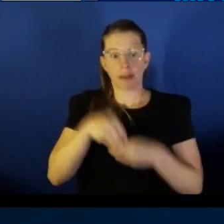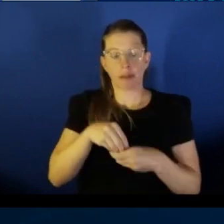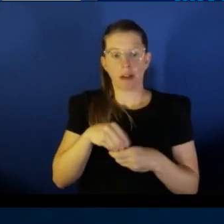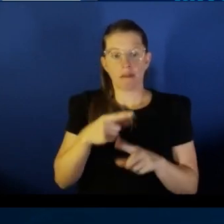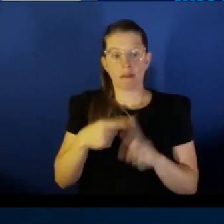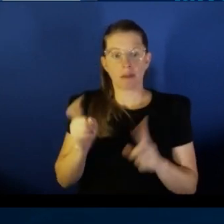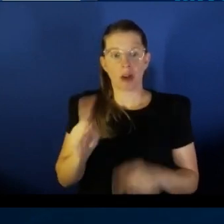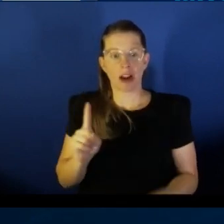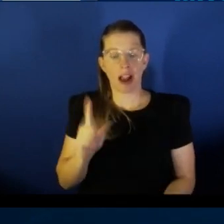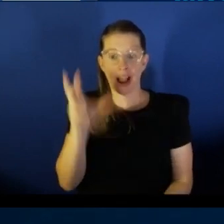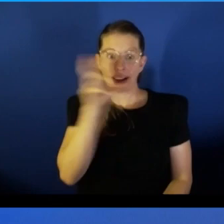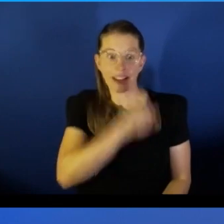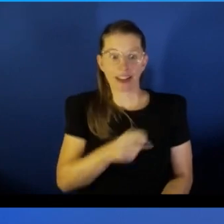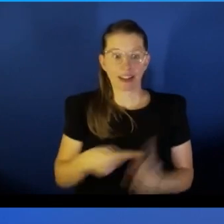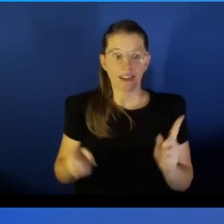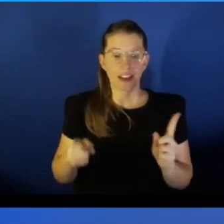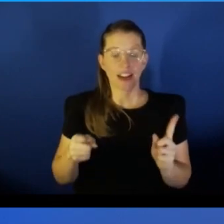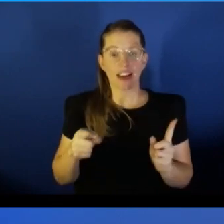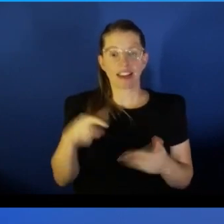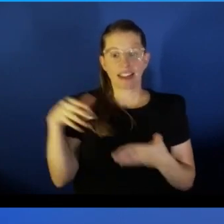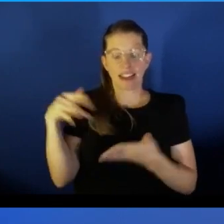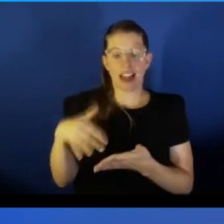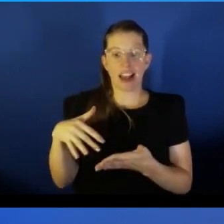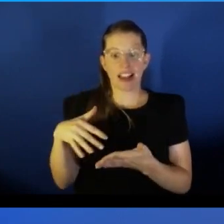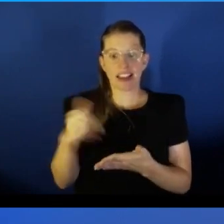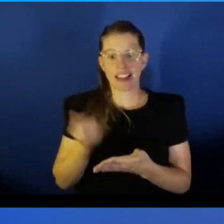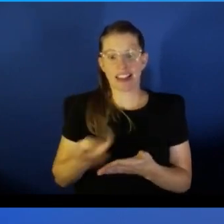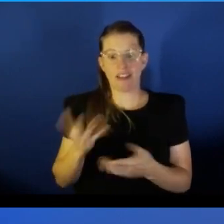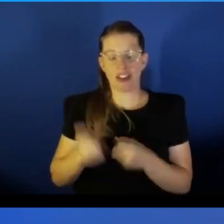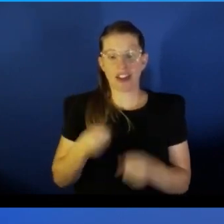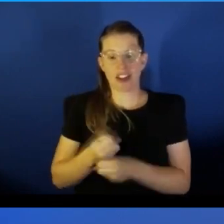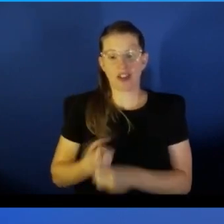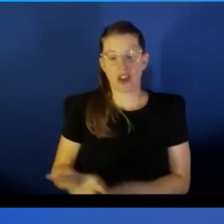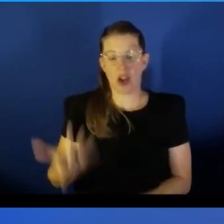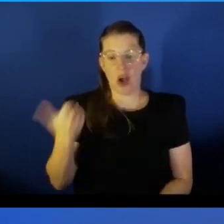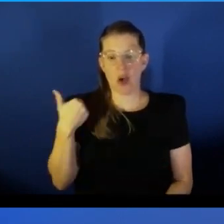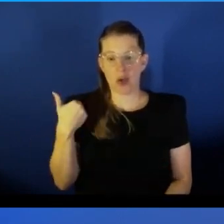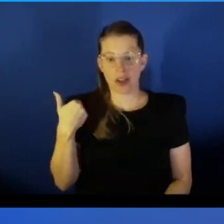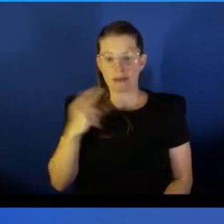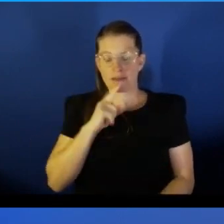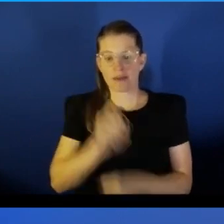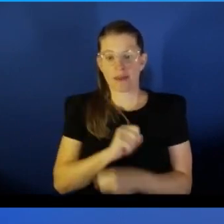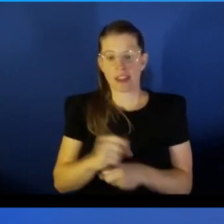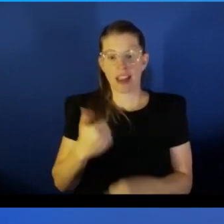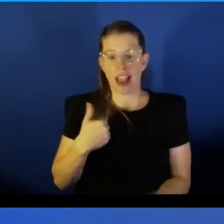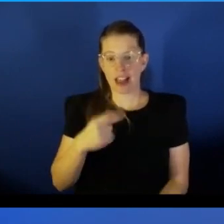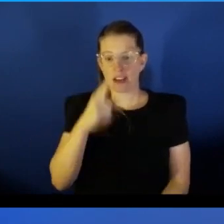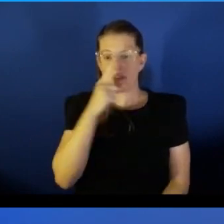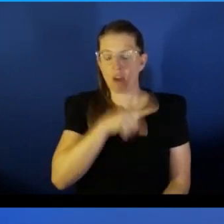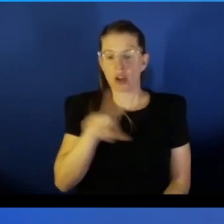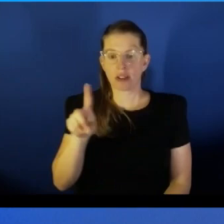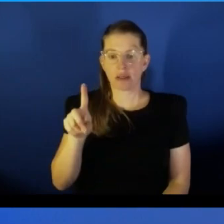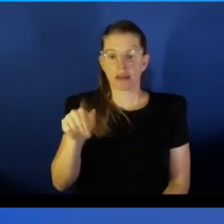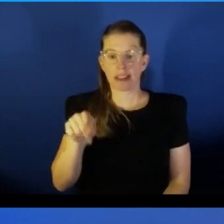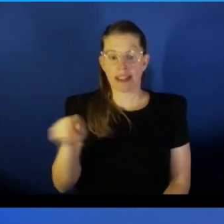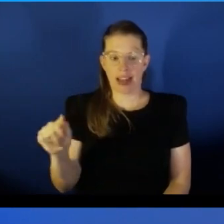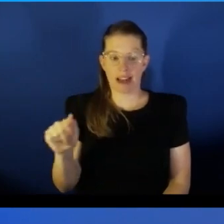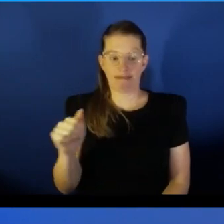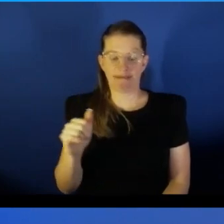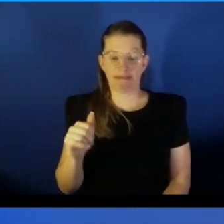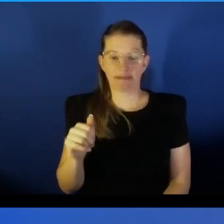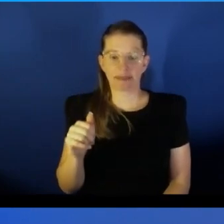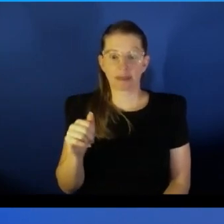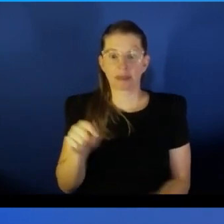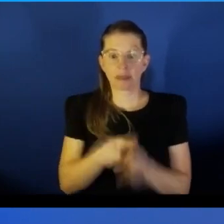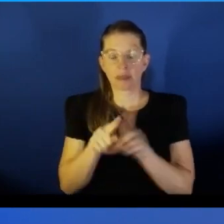Well, I guess it came from a study of several years ago that actually had falsified data. And so also, if you think about